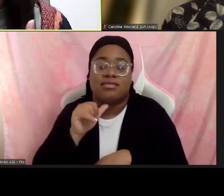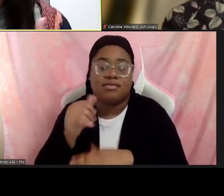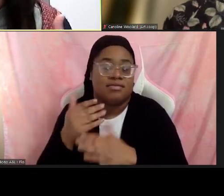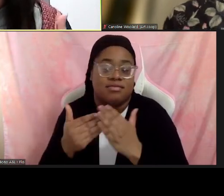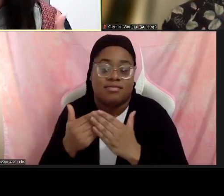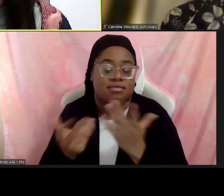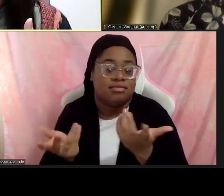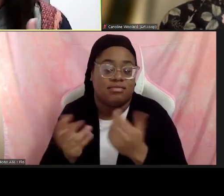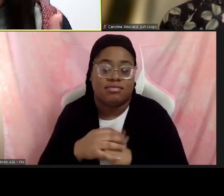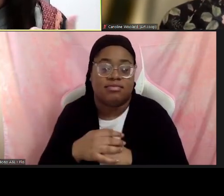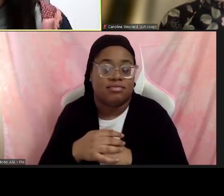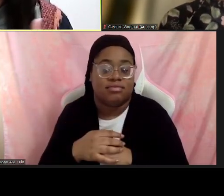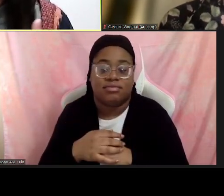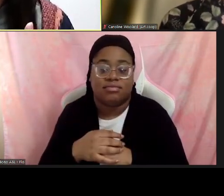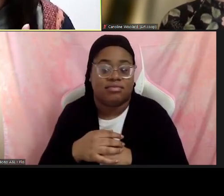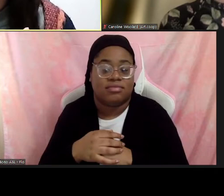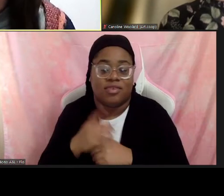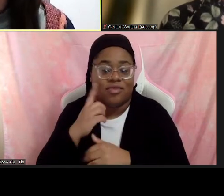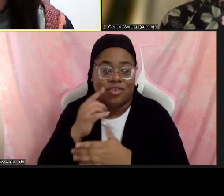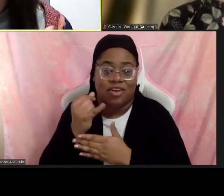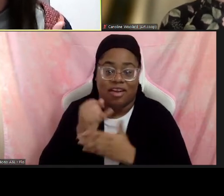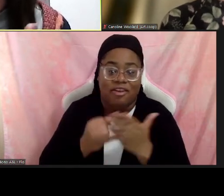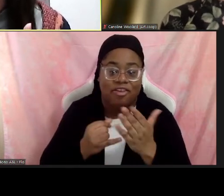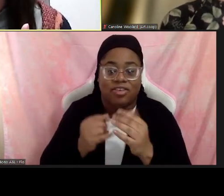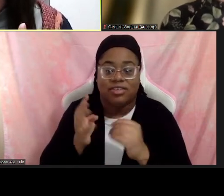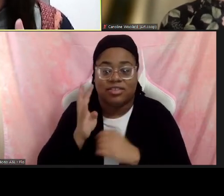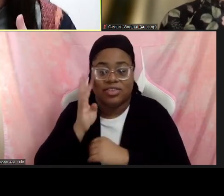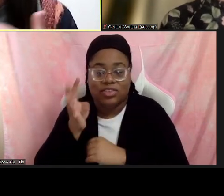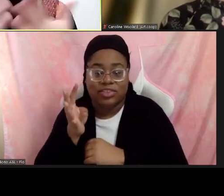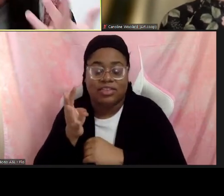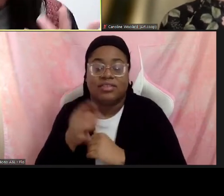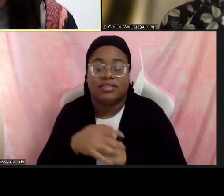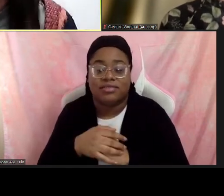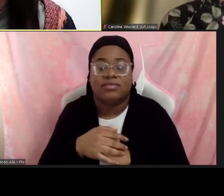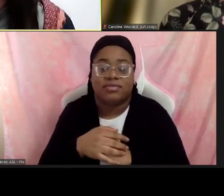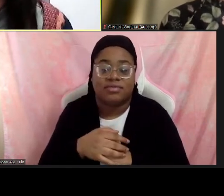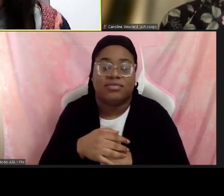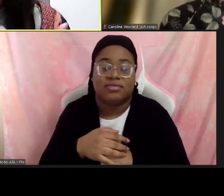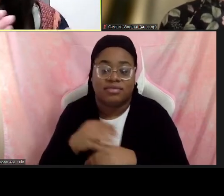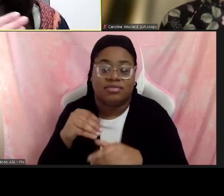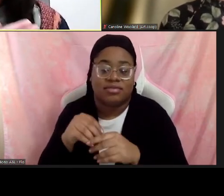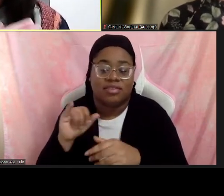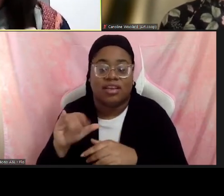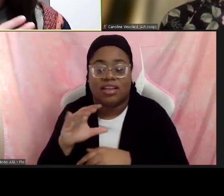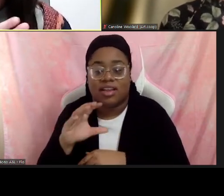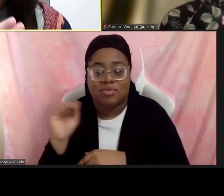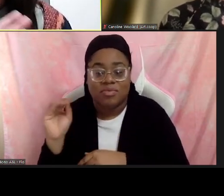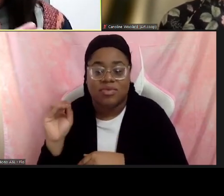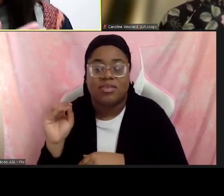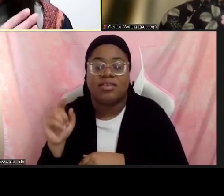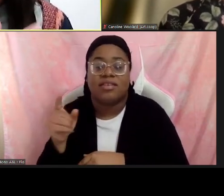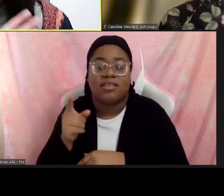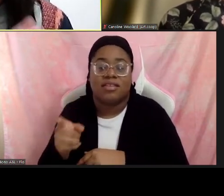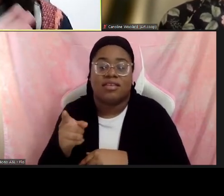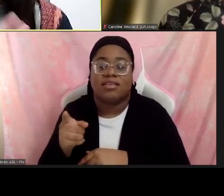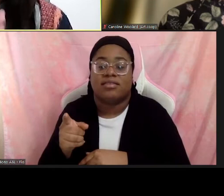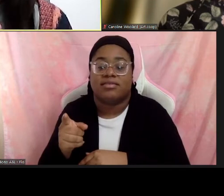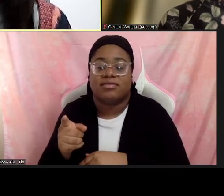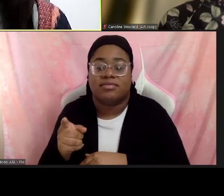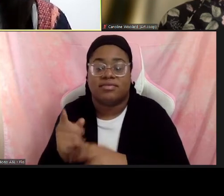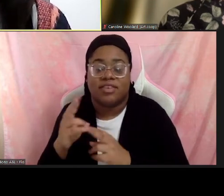enter as an artist and a cultural agent inside the Mondragon Corporation. They have been